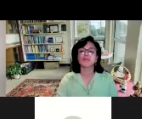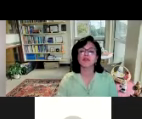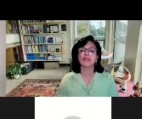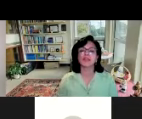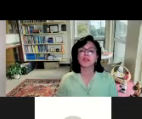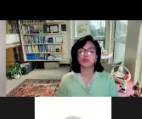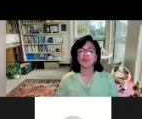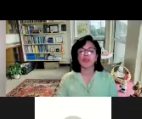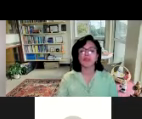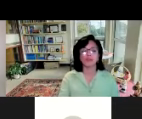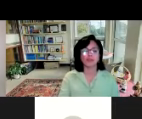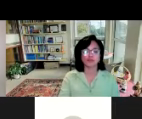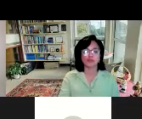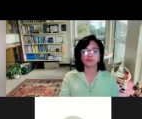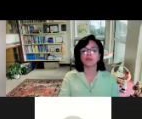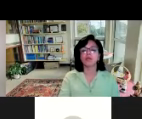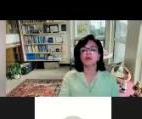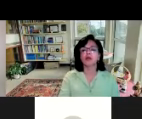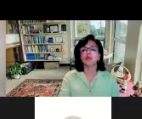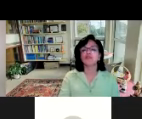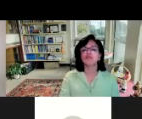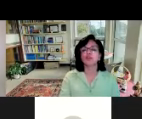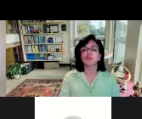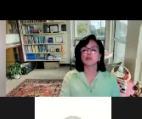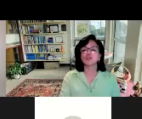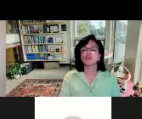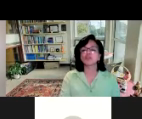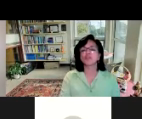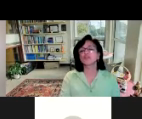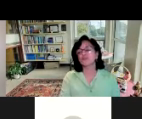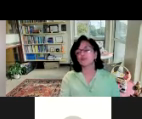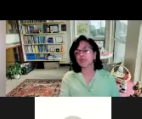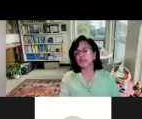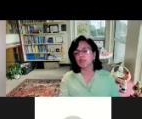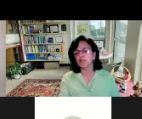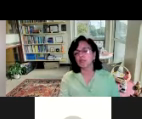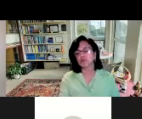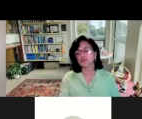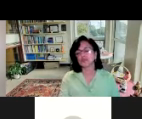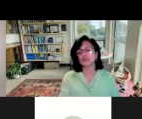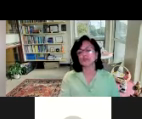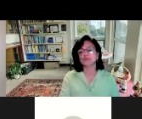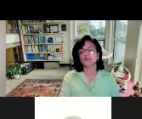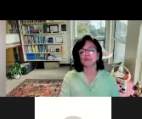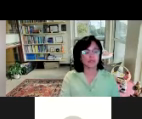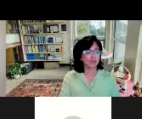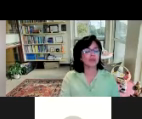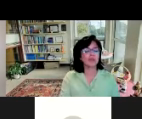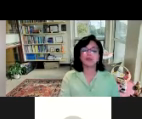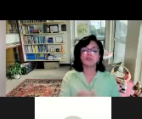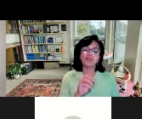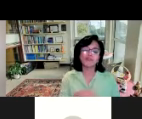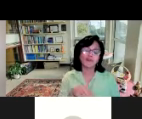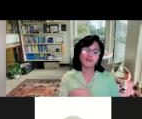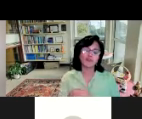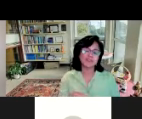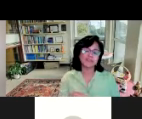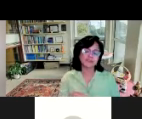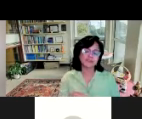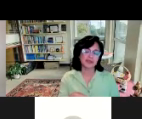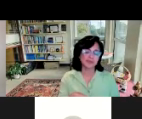if I can help with anything at all. If you've got questions, if you need more resources about something, refer